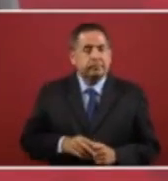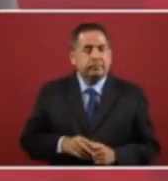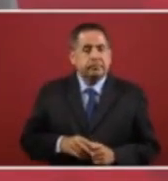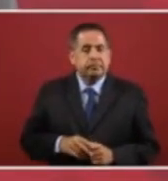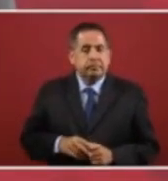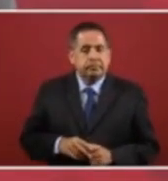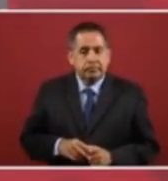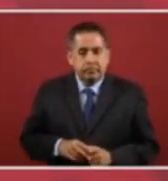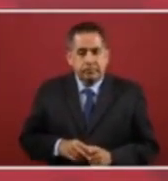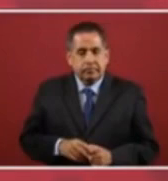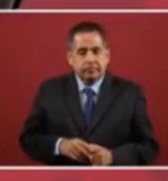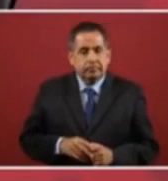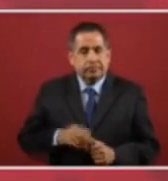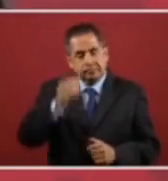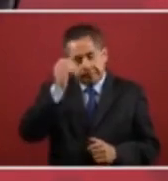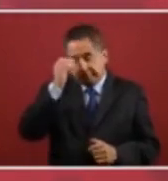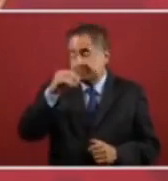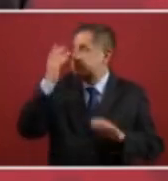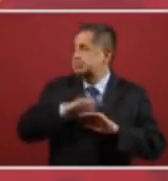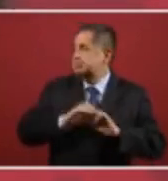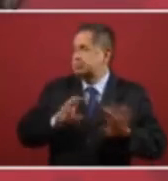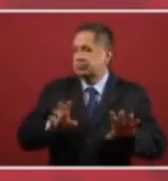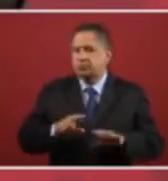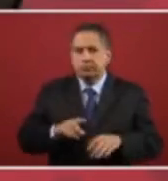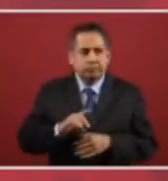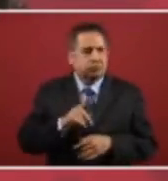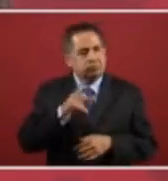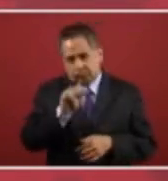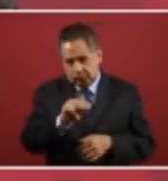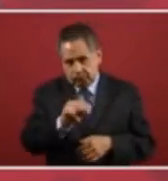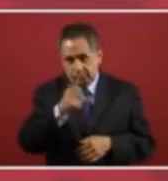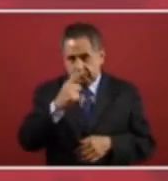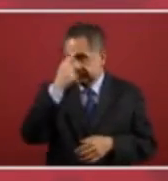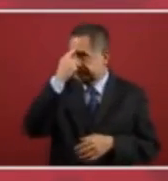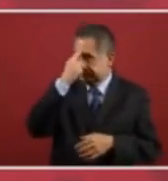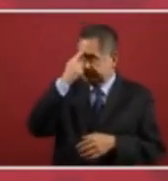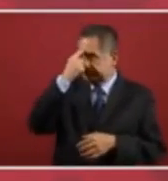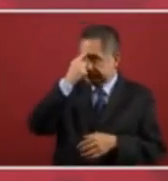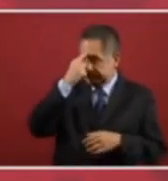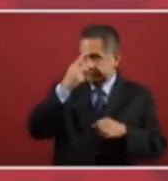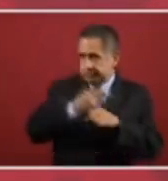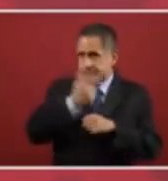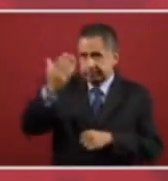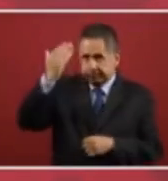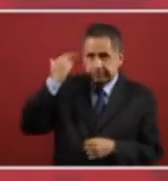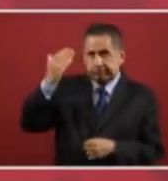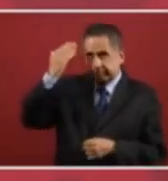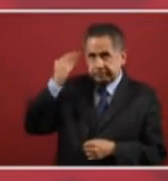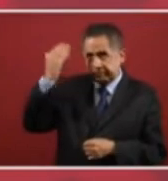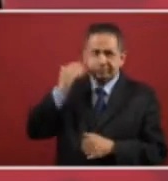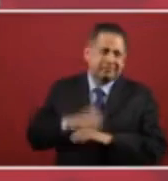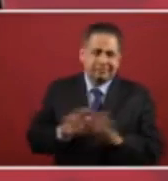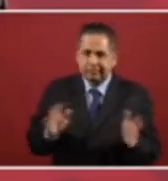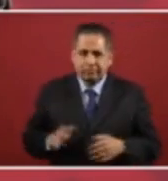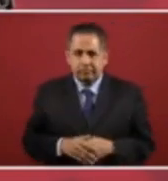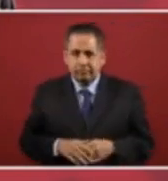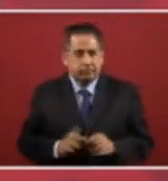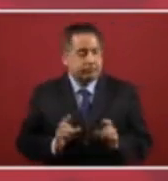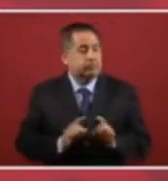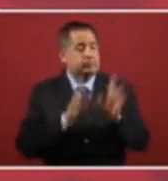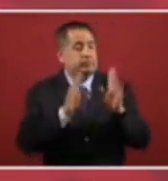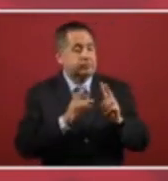But we can't anchor ourselves to this past just because